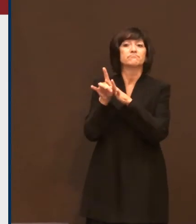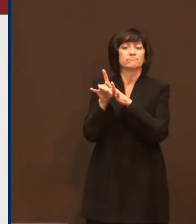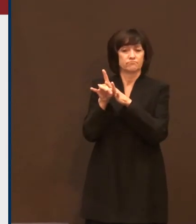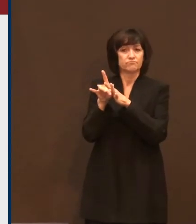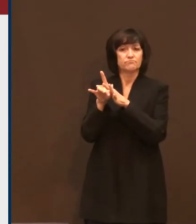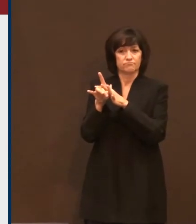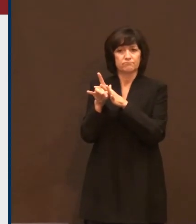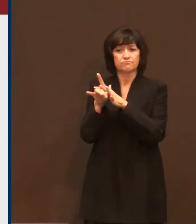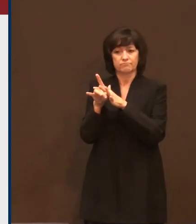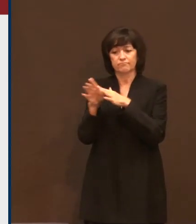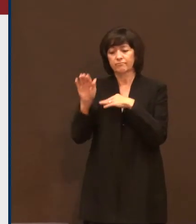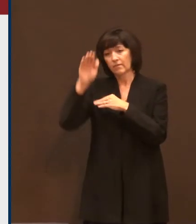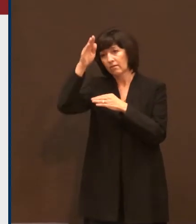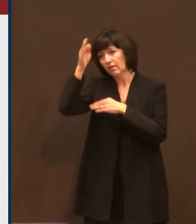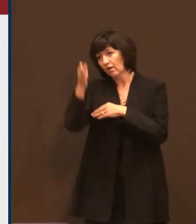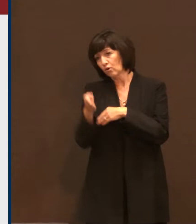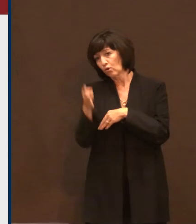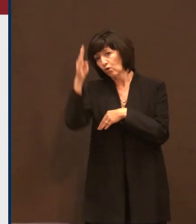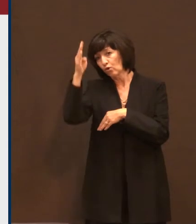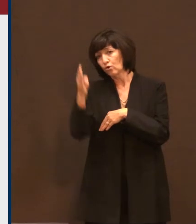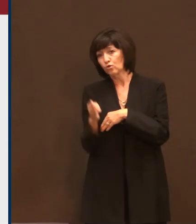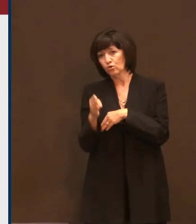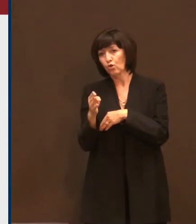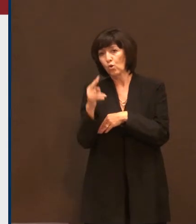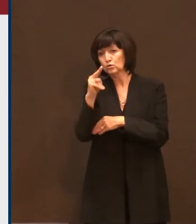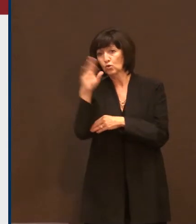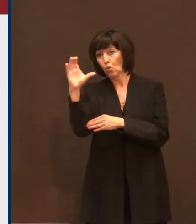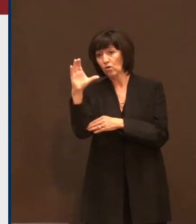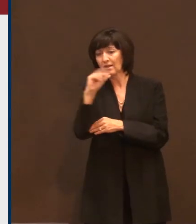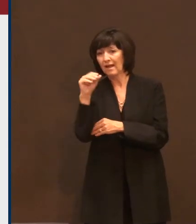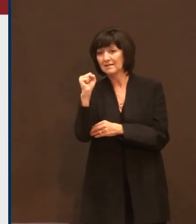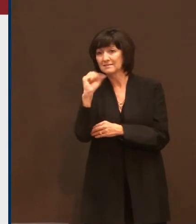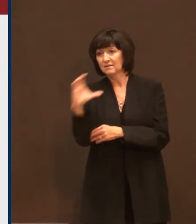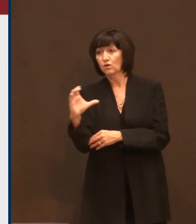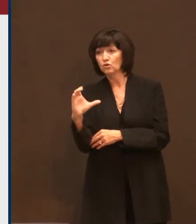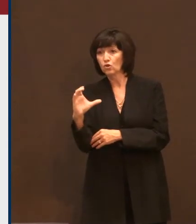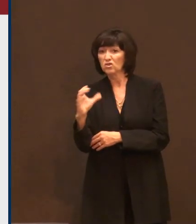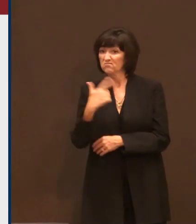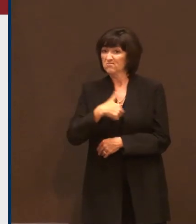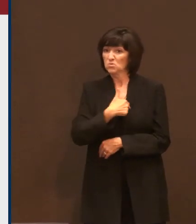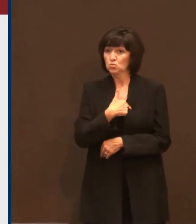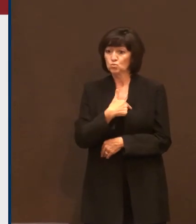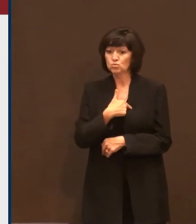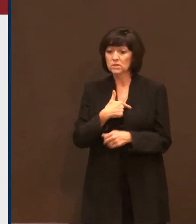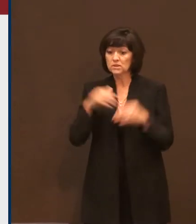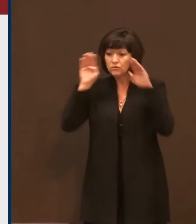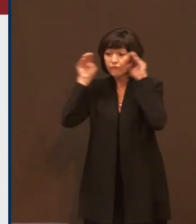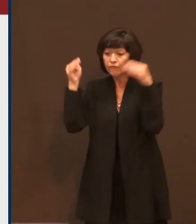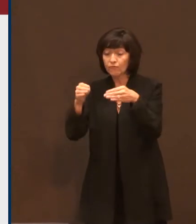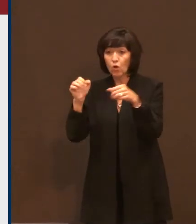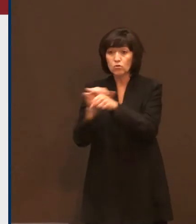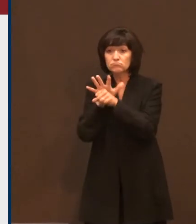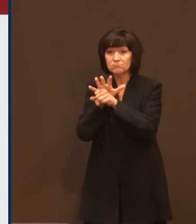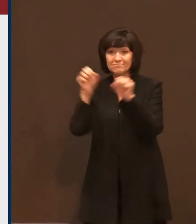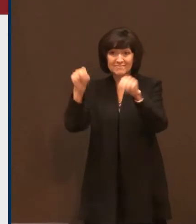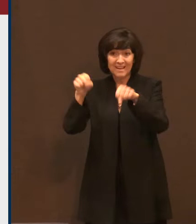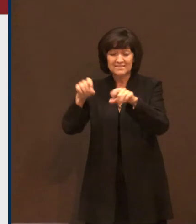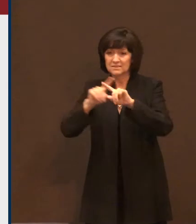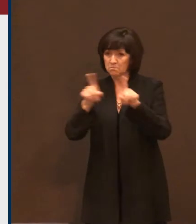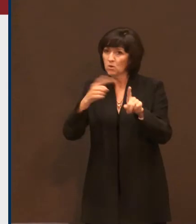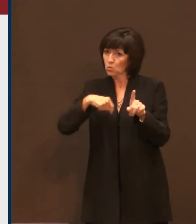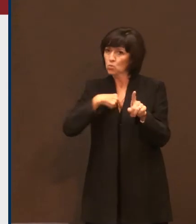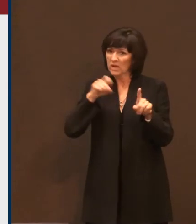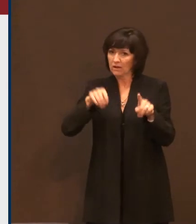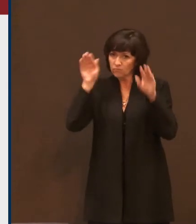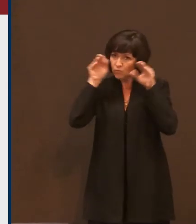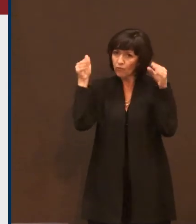of North Carolina and Virginia. It's time to make sure we're ready. I mean, we have a very stressful